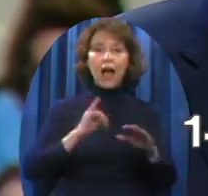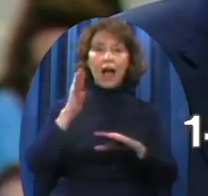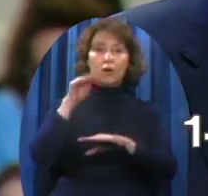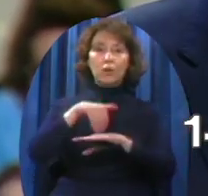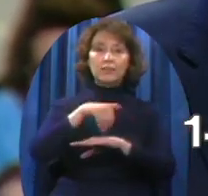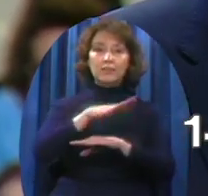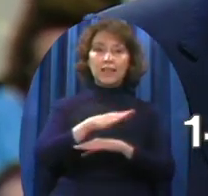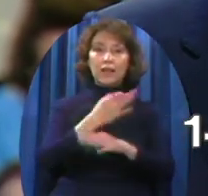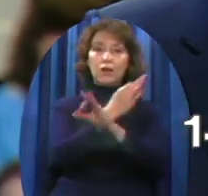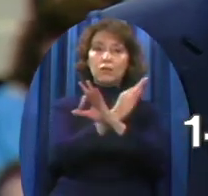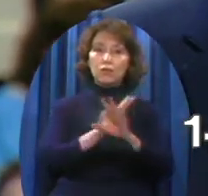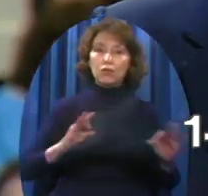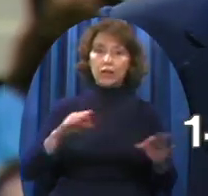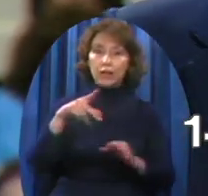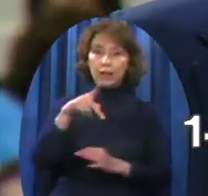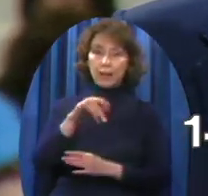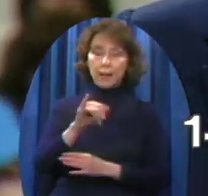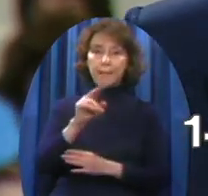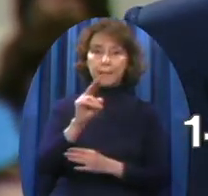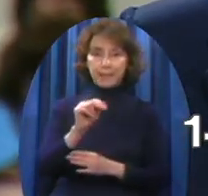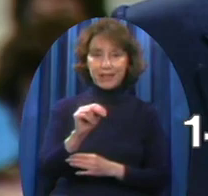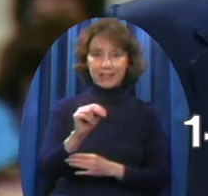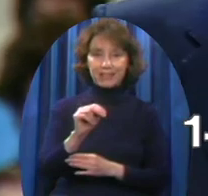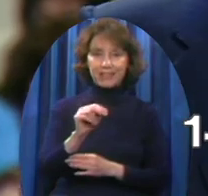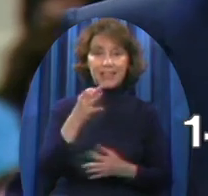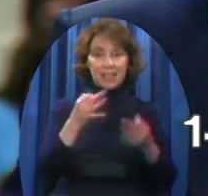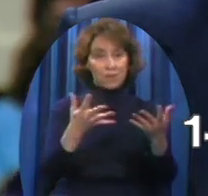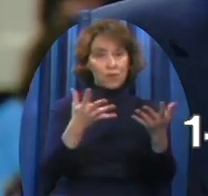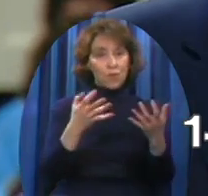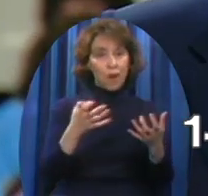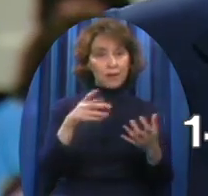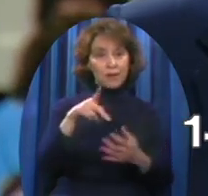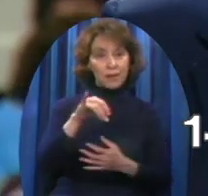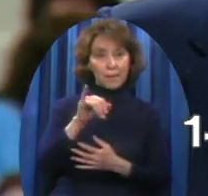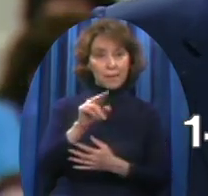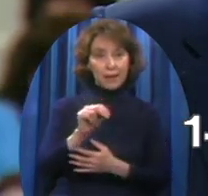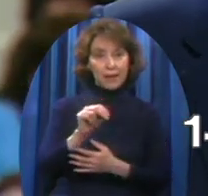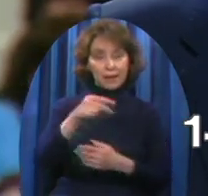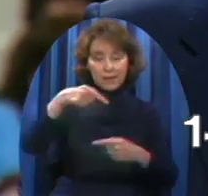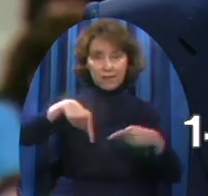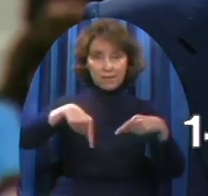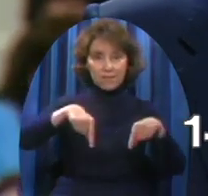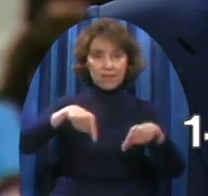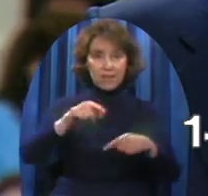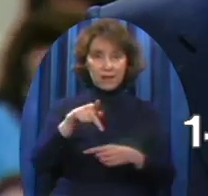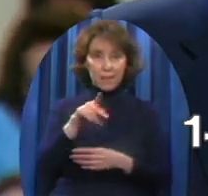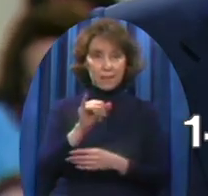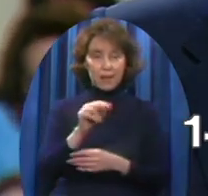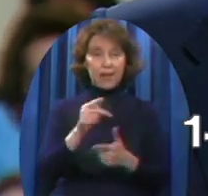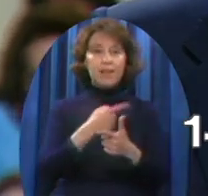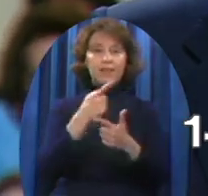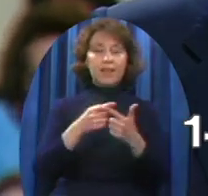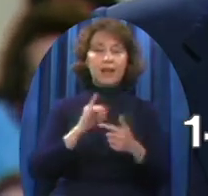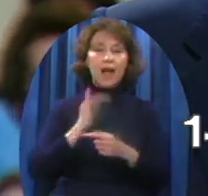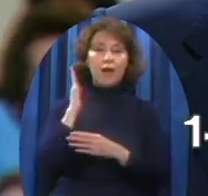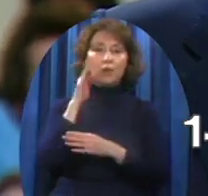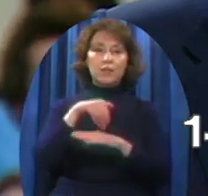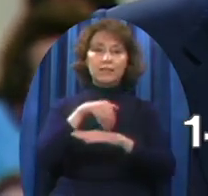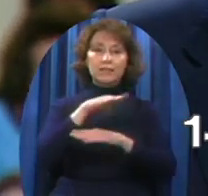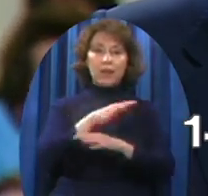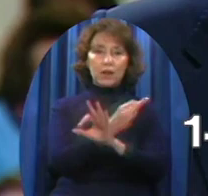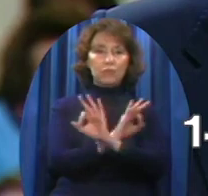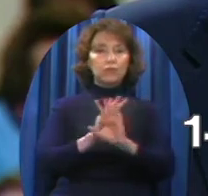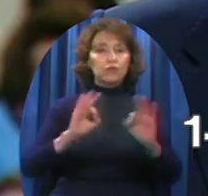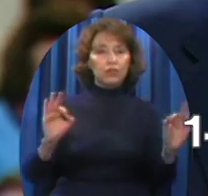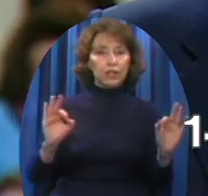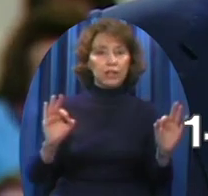everywhere. Just dial the toll-free number, and one of the Liberty Baptist College students or one of our staff members will answer the call. It's a free